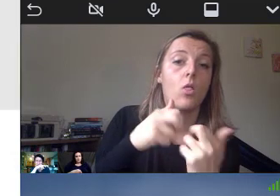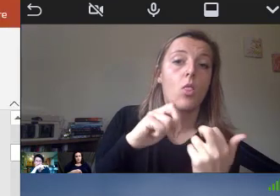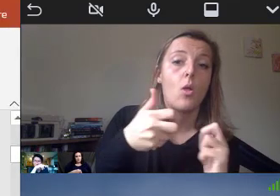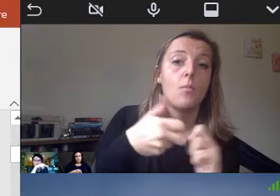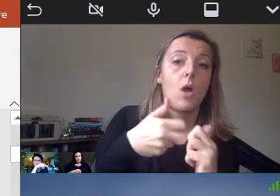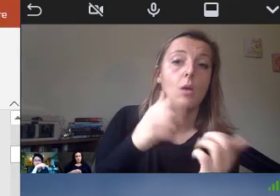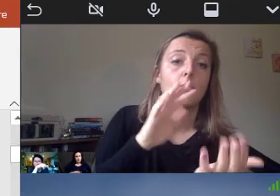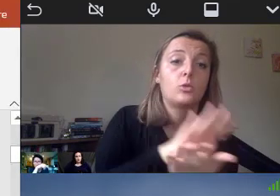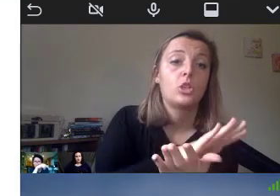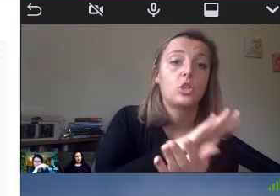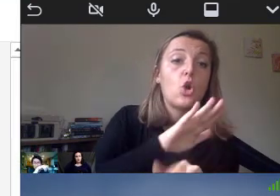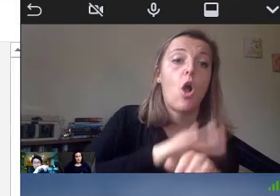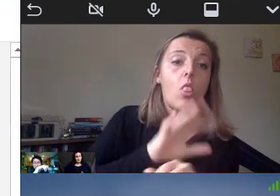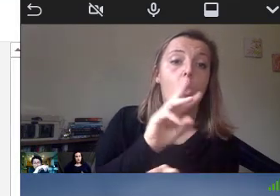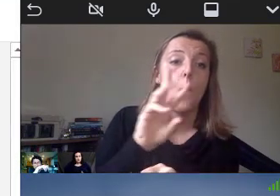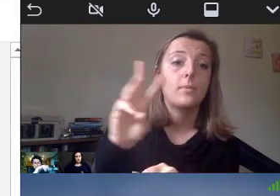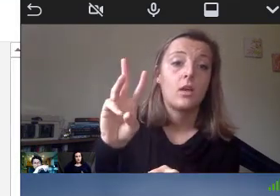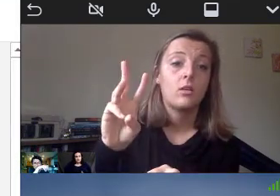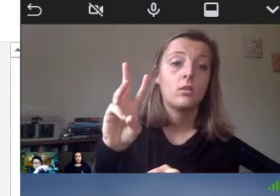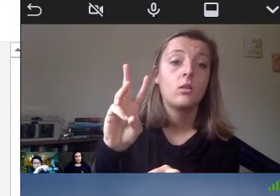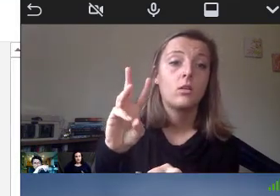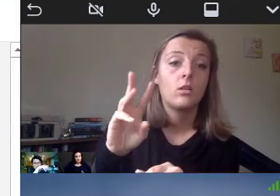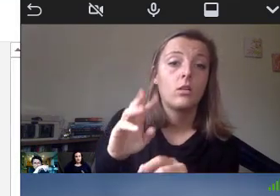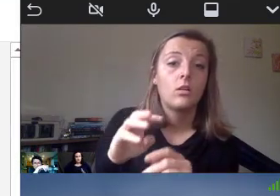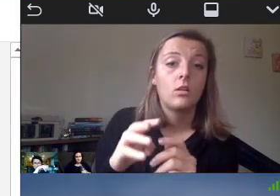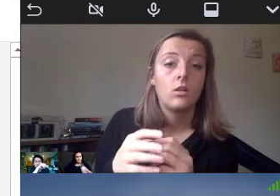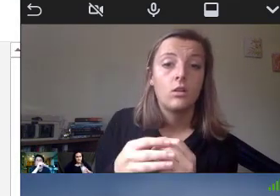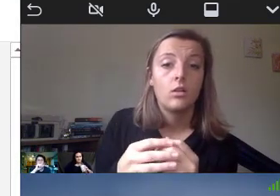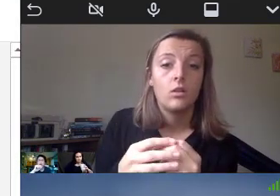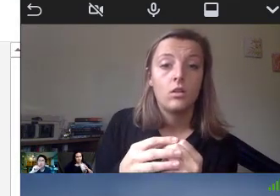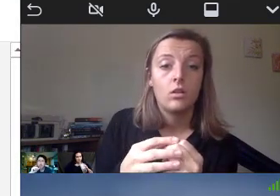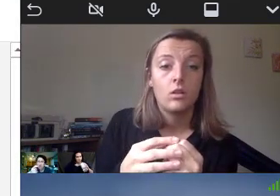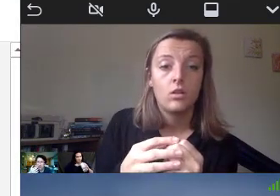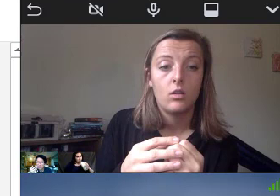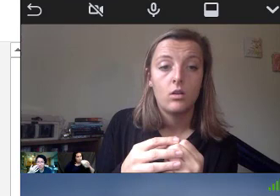here, I'll pull them up. So